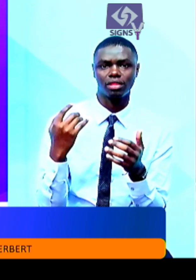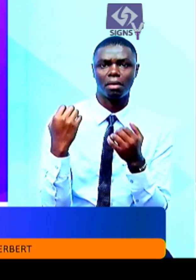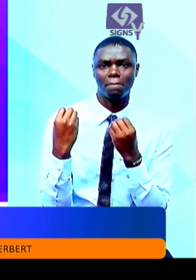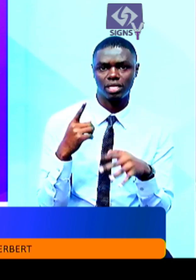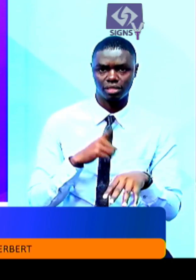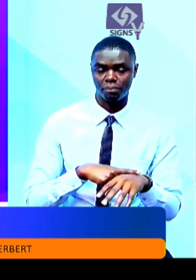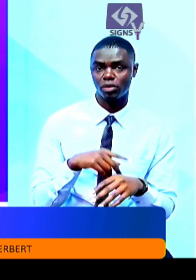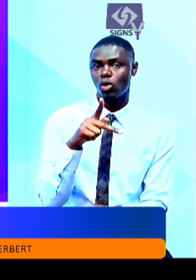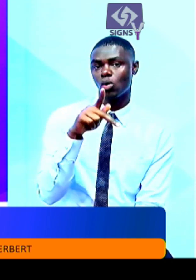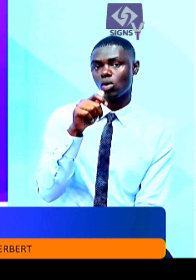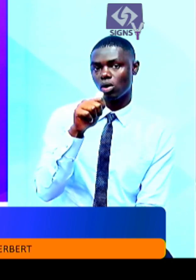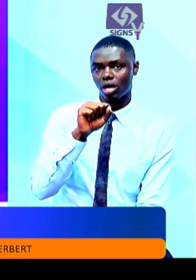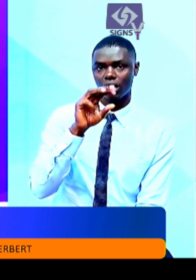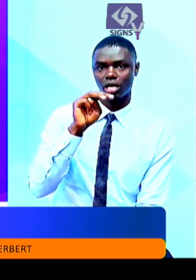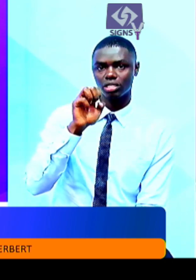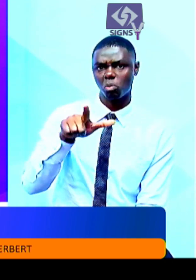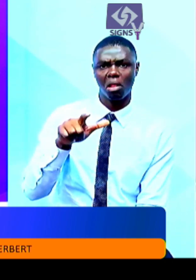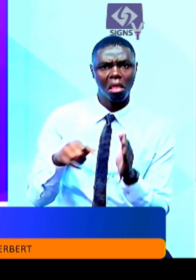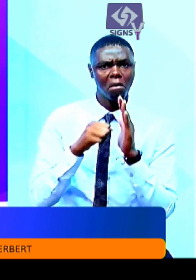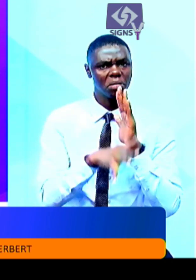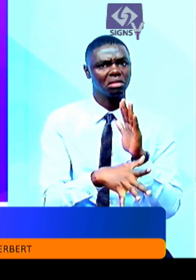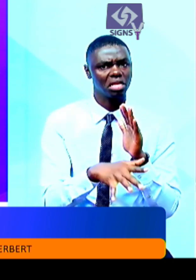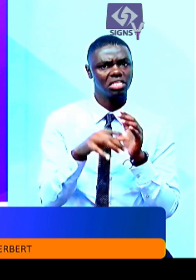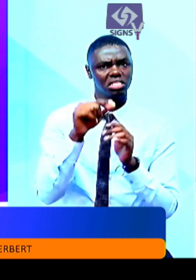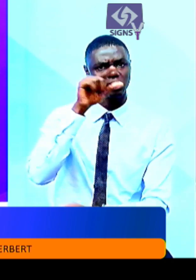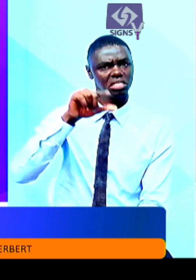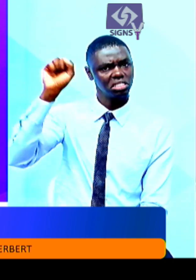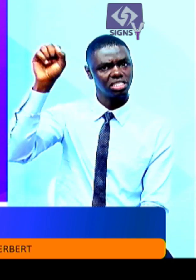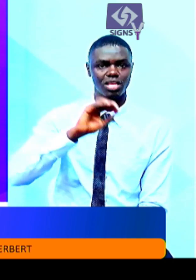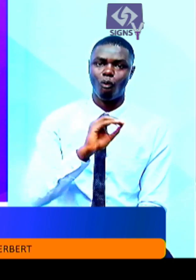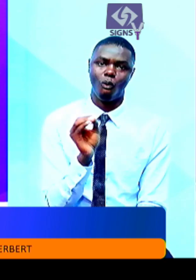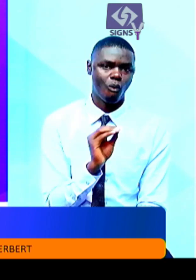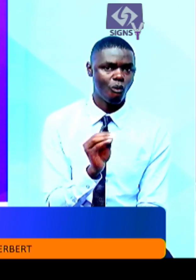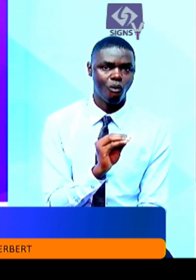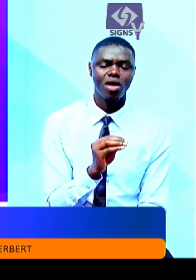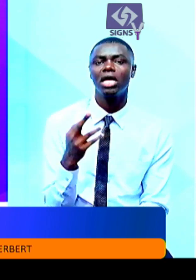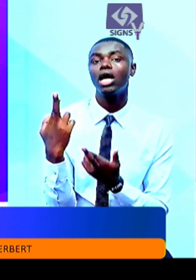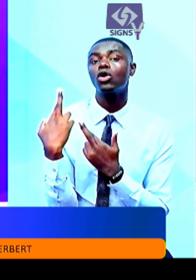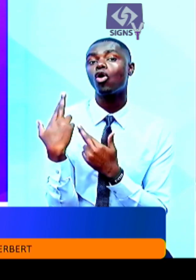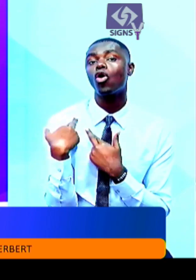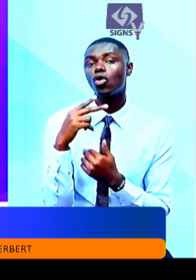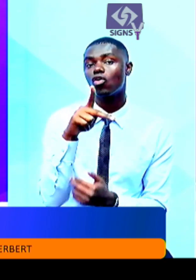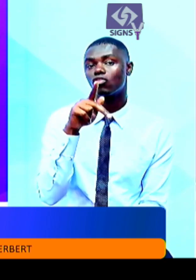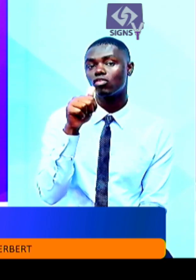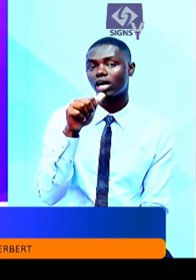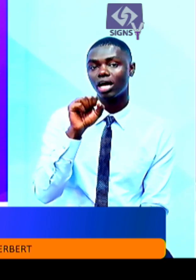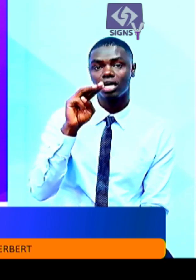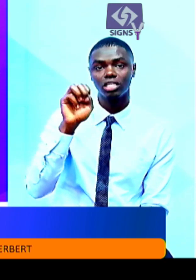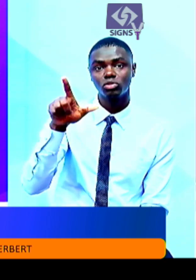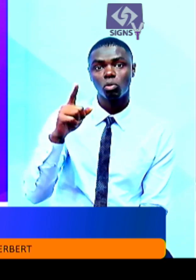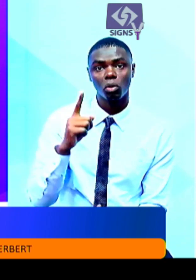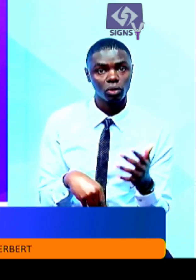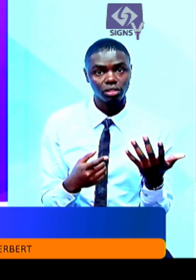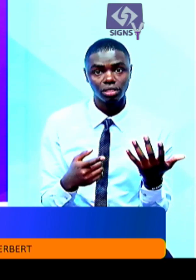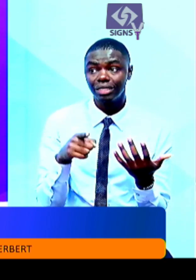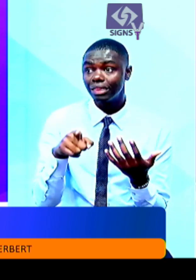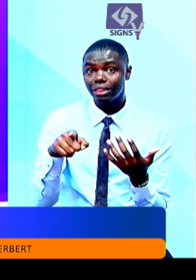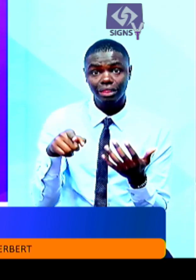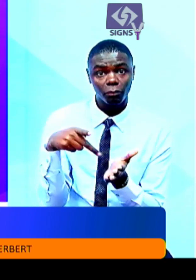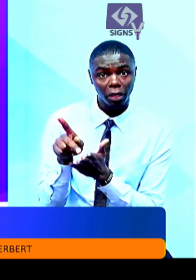brother Kasmuel did not betray the Gen Z. Because what role was Kasmuel doing? Were they in his